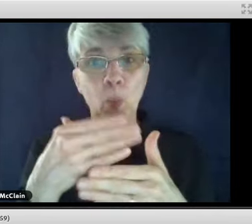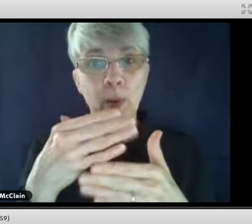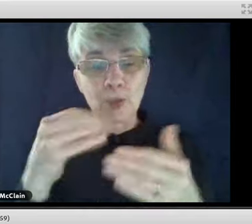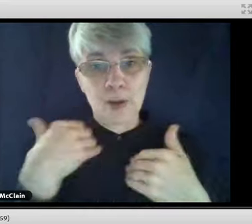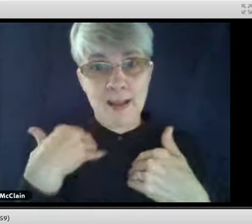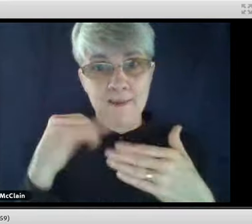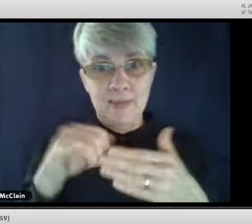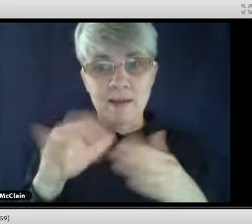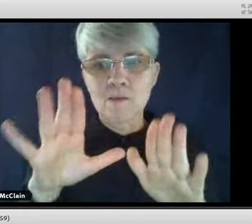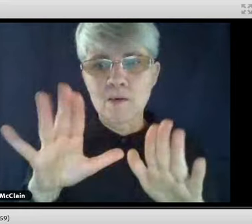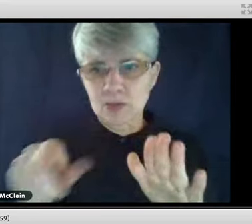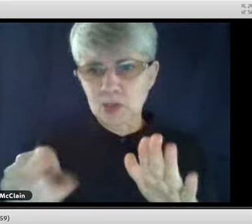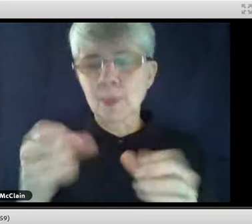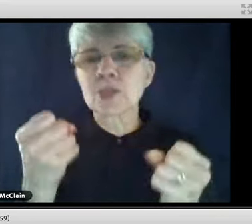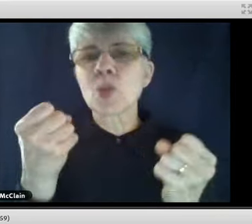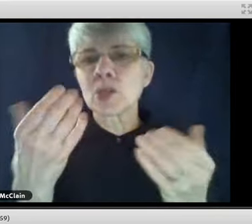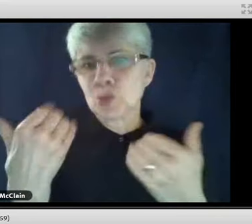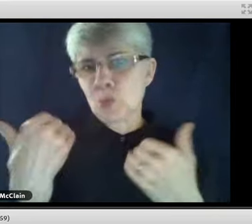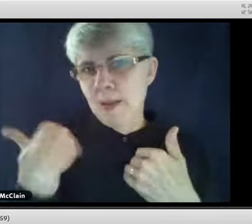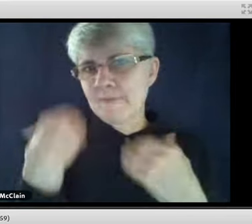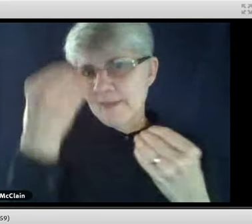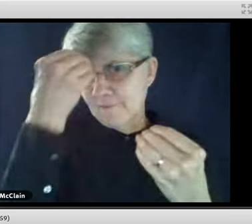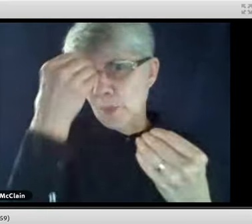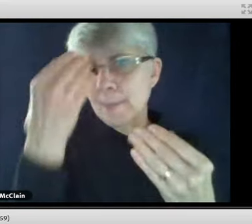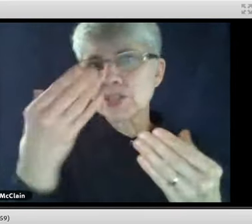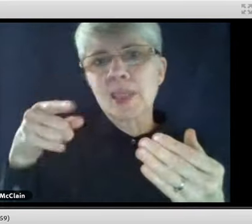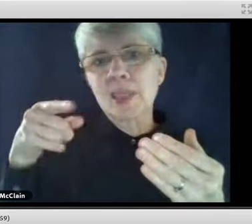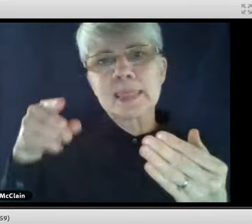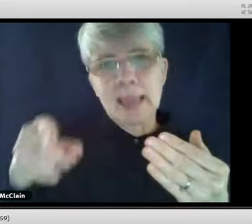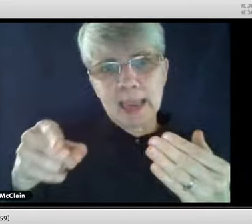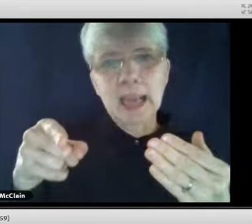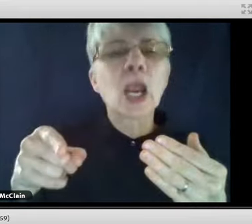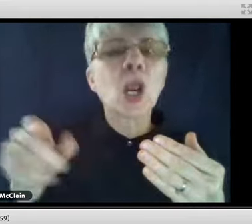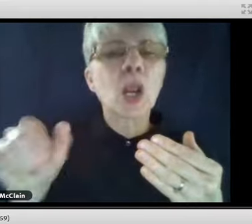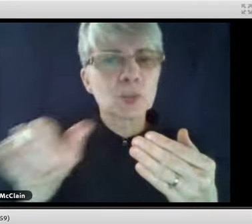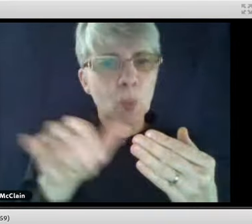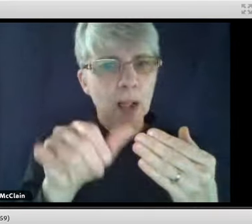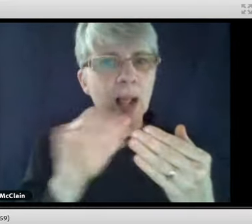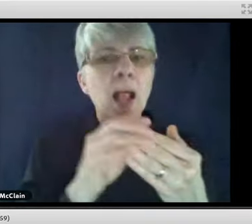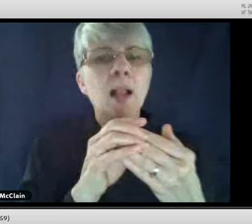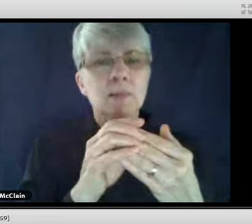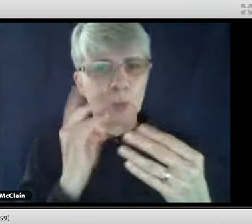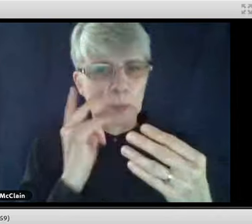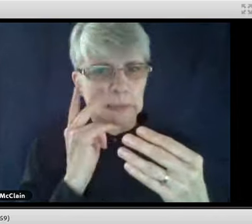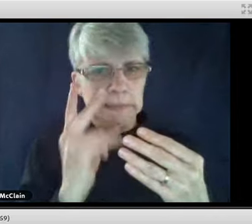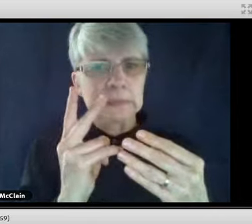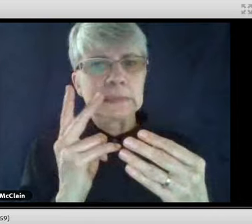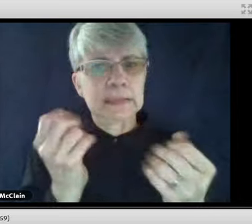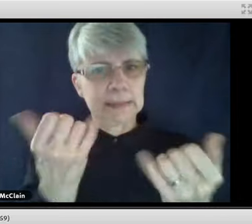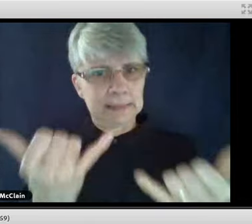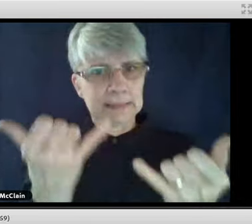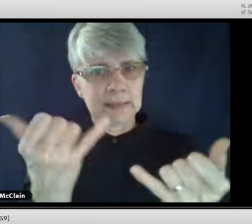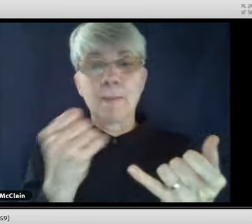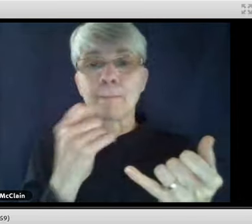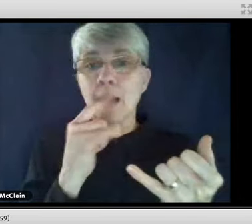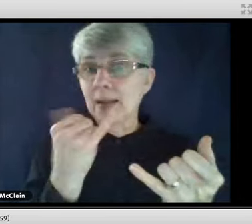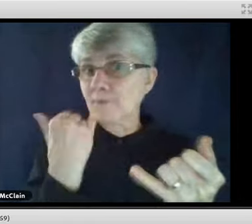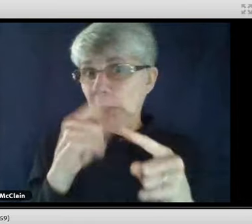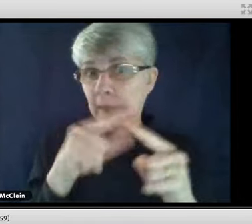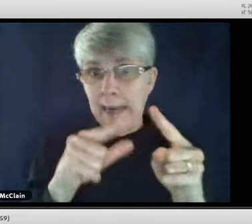awesome. So that you have the information there readily available. Okay, but once again, if you